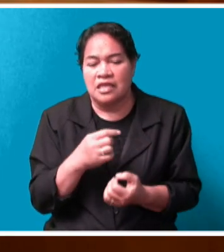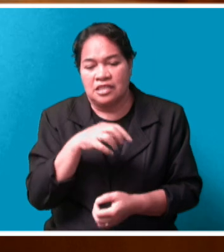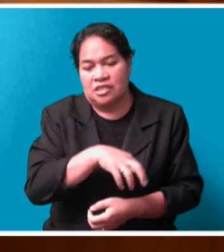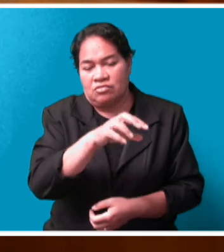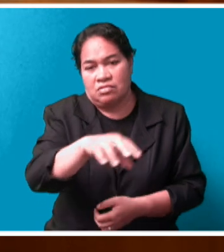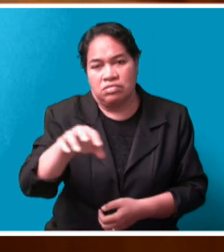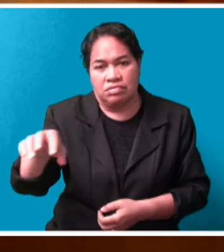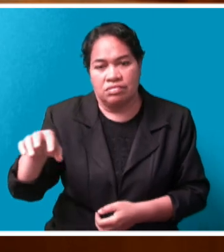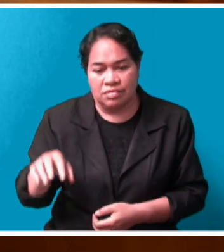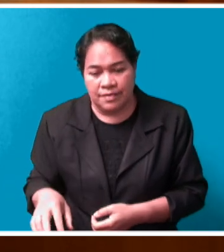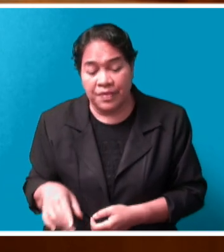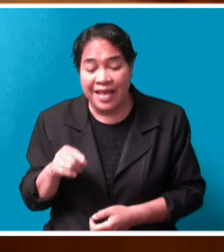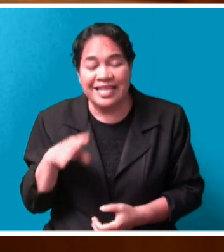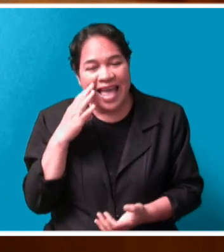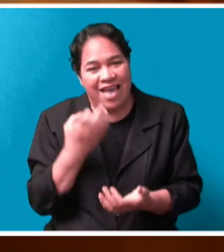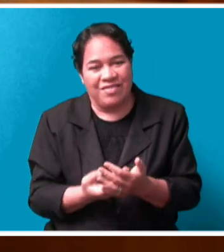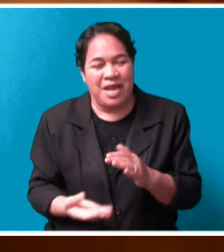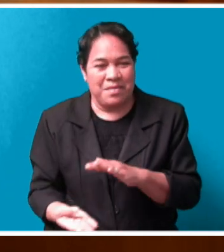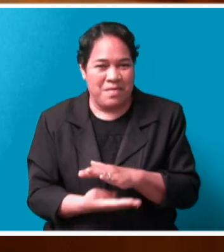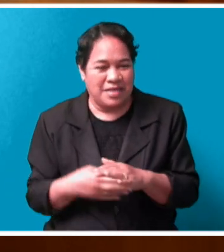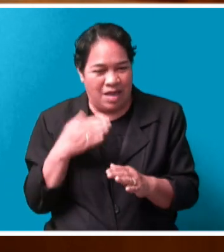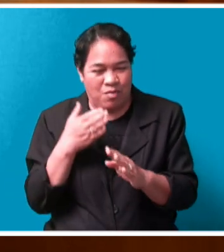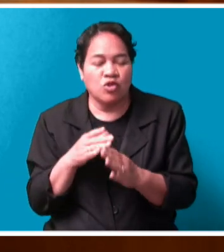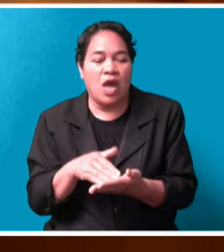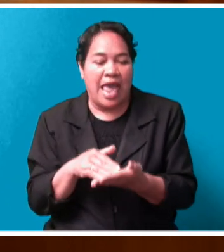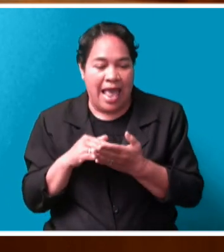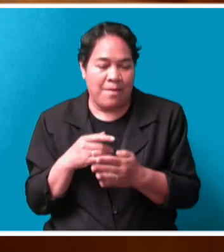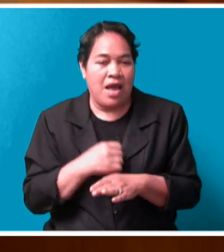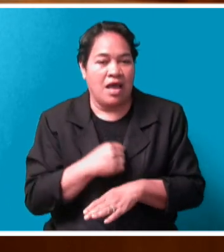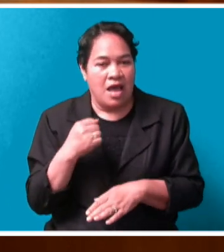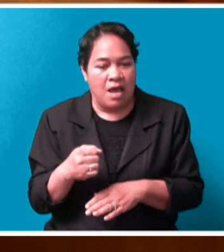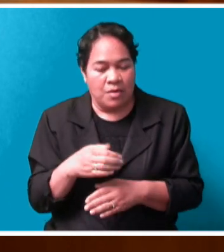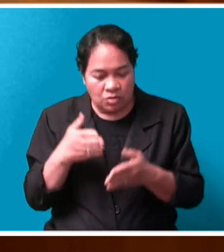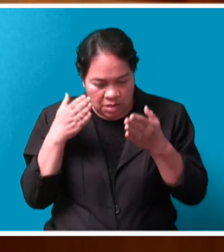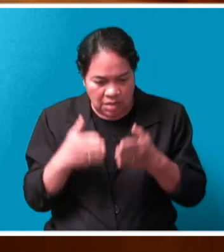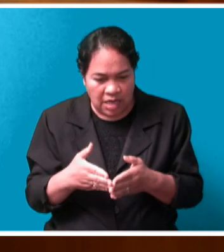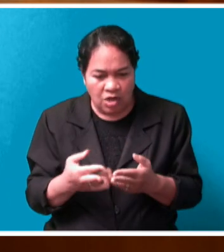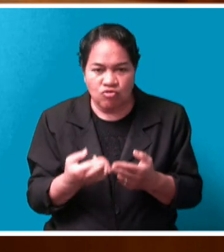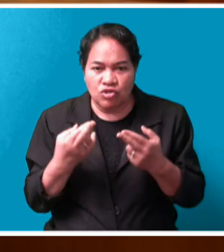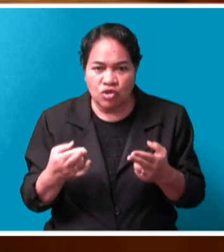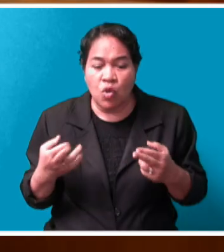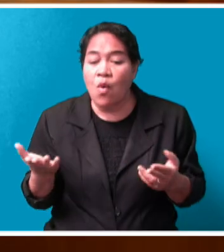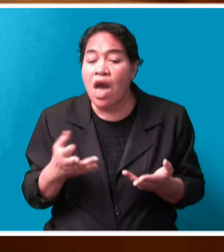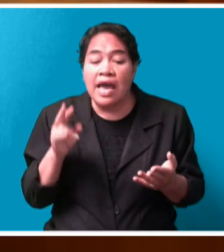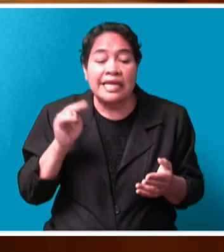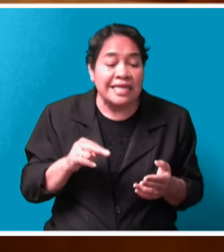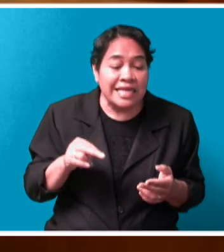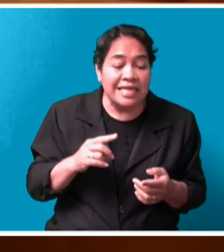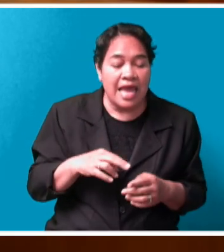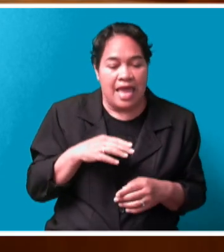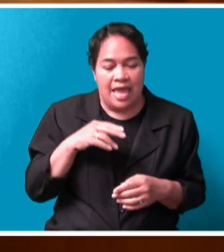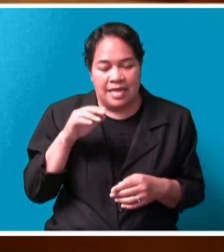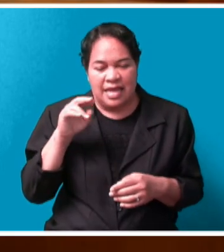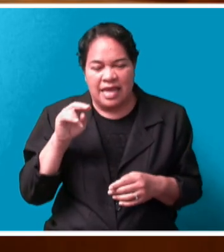This evidence-based approach helps government target resources where the needs and potential development impact are